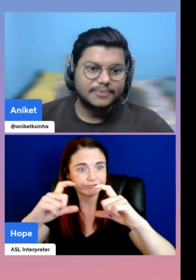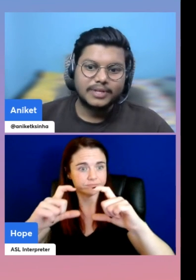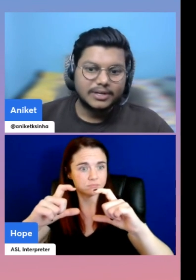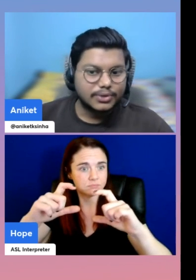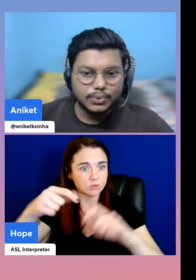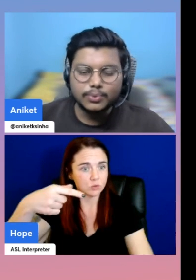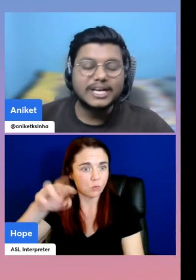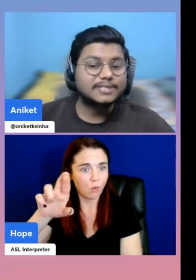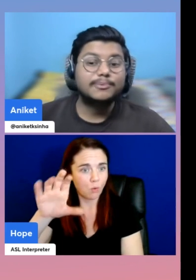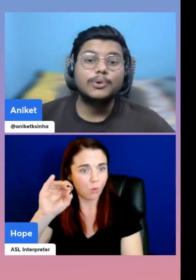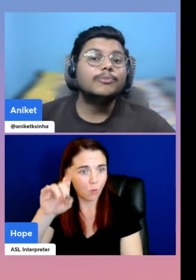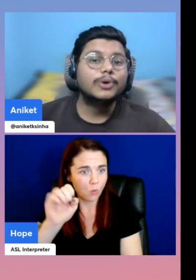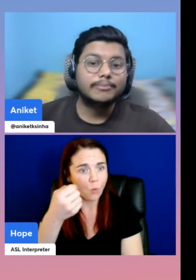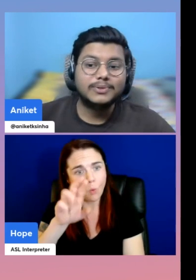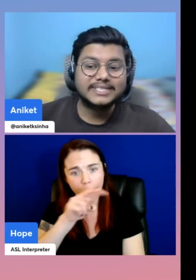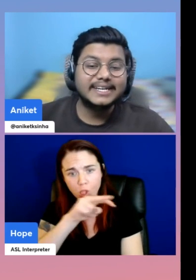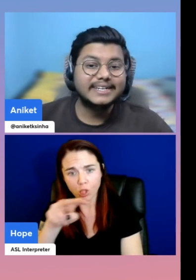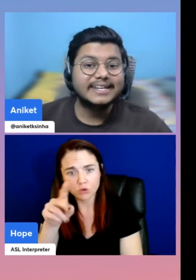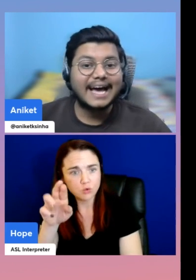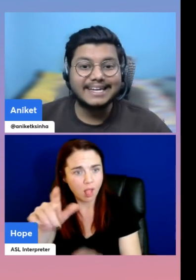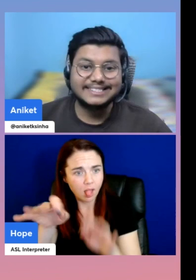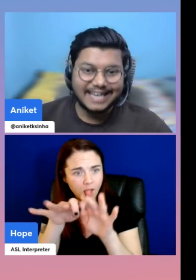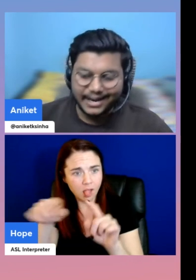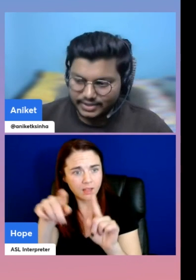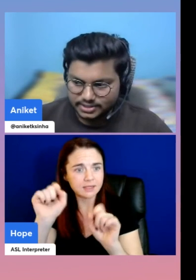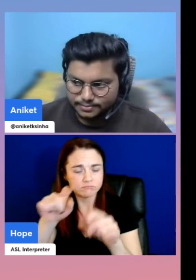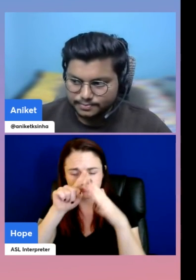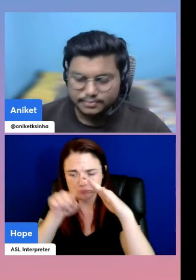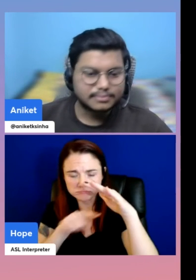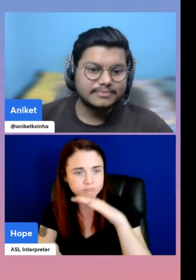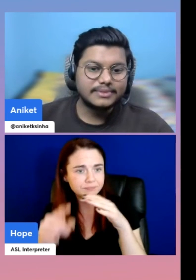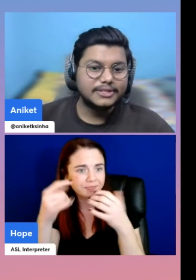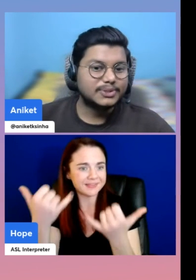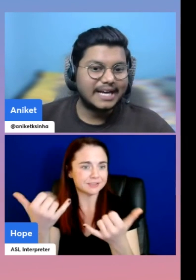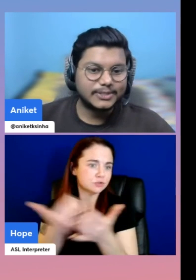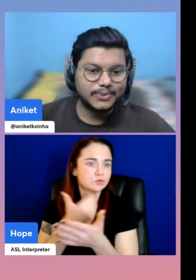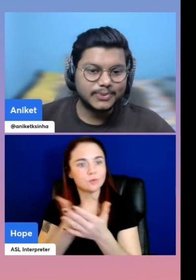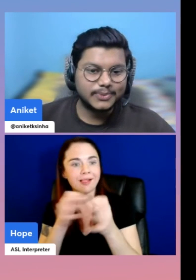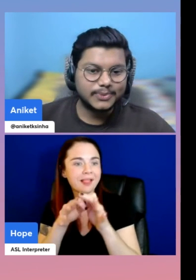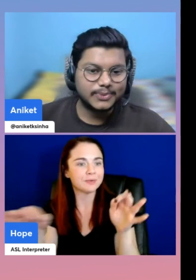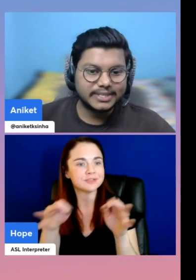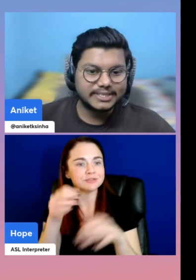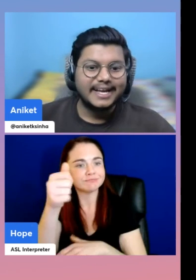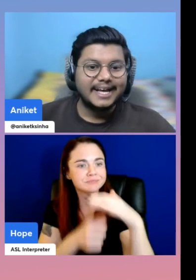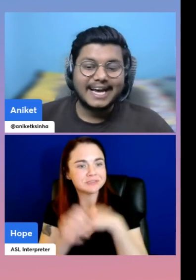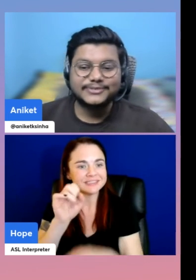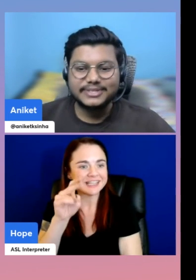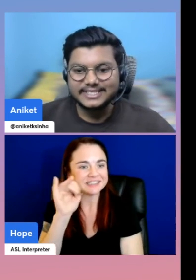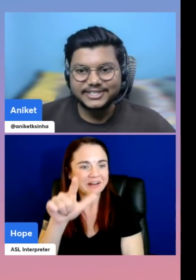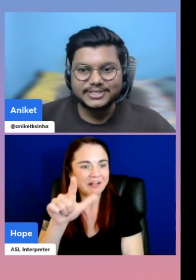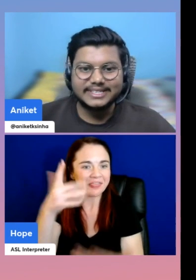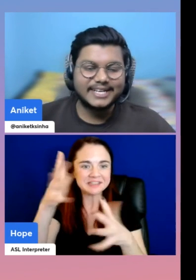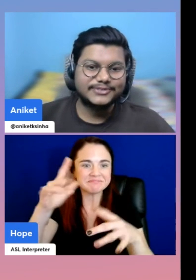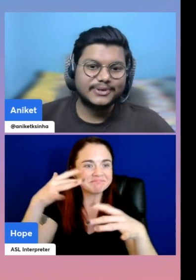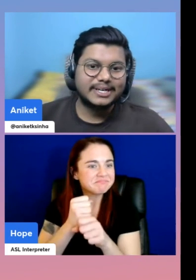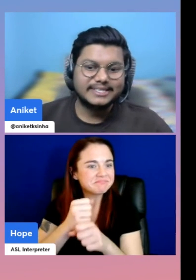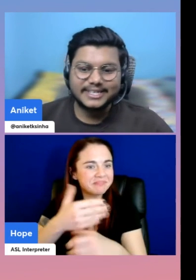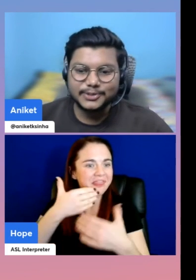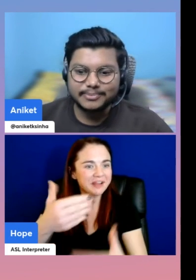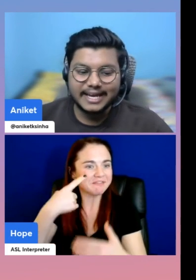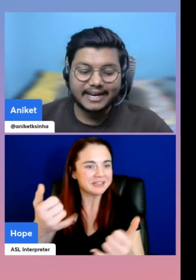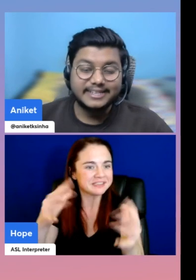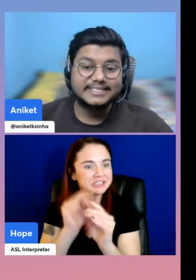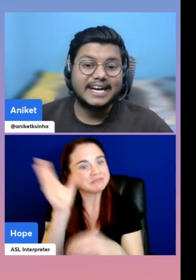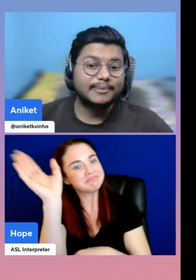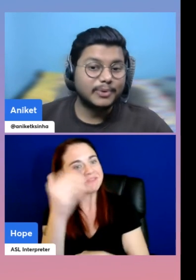bit.ly/sentinel-language to explore more about Sentinel and its language. So that was it. Thanks for this session. Thanks for listening